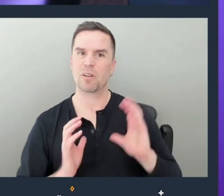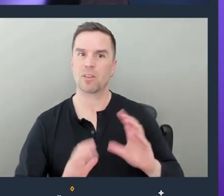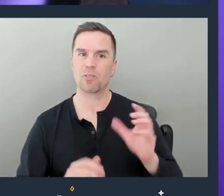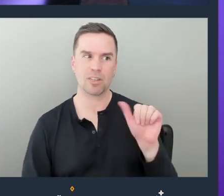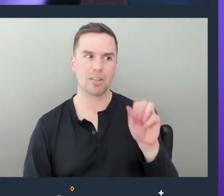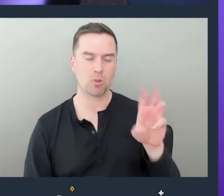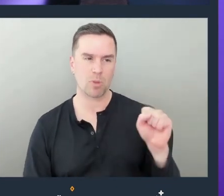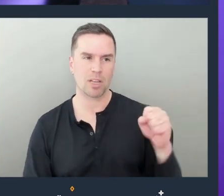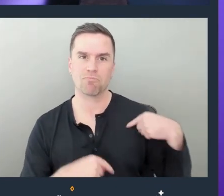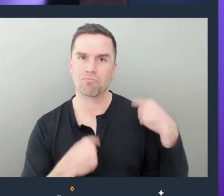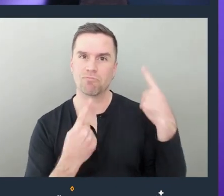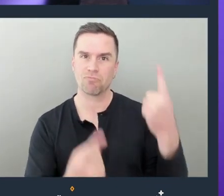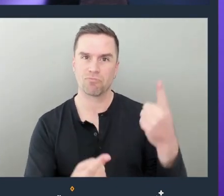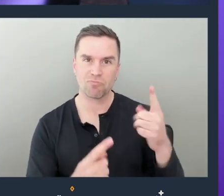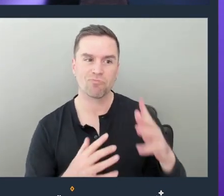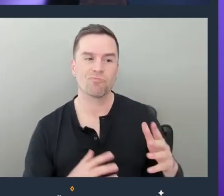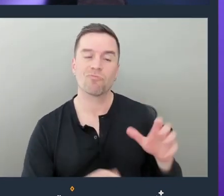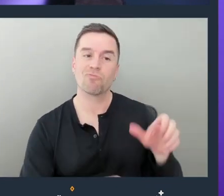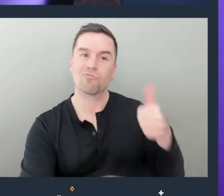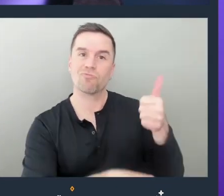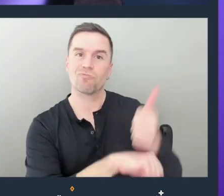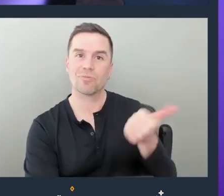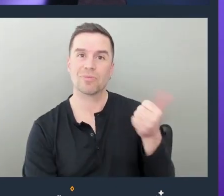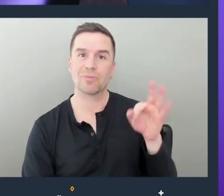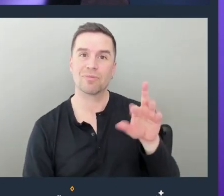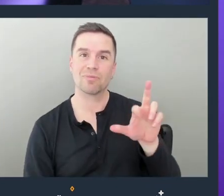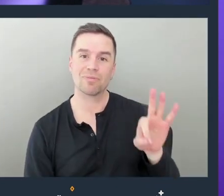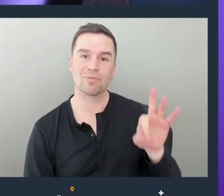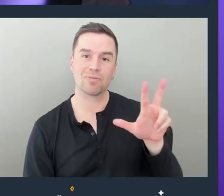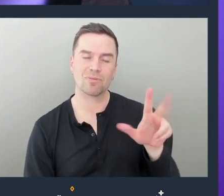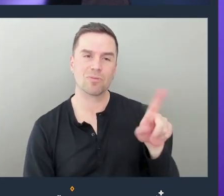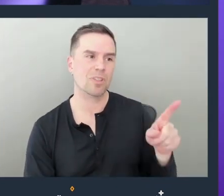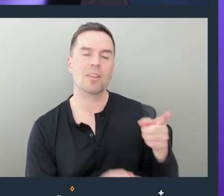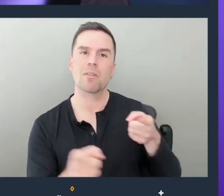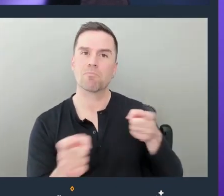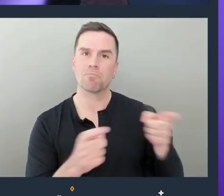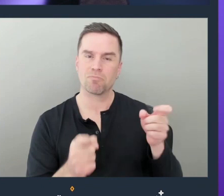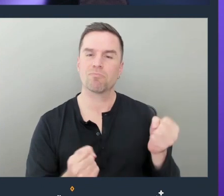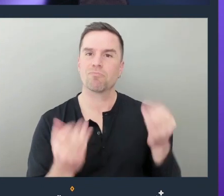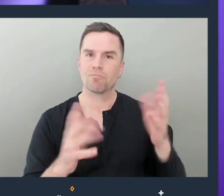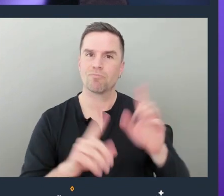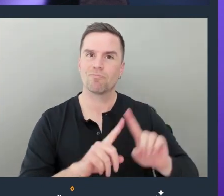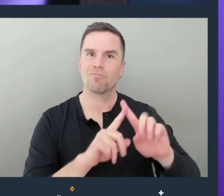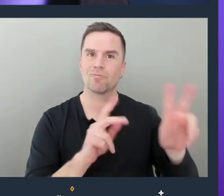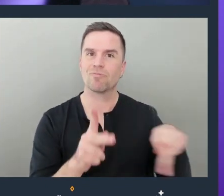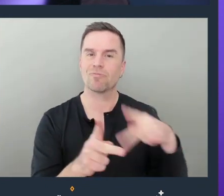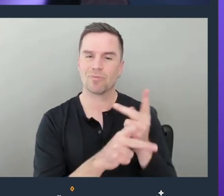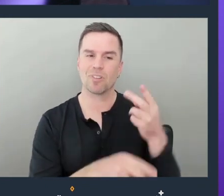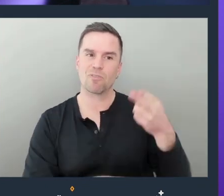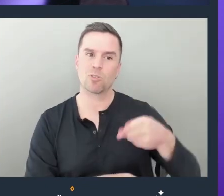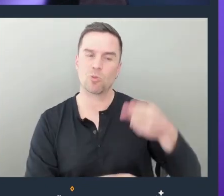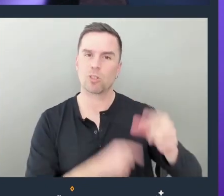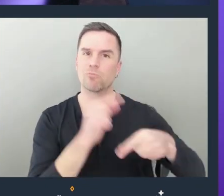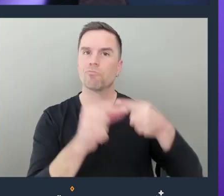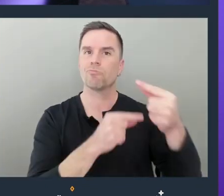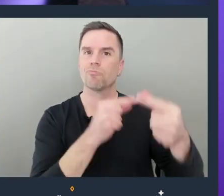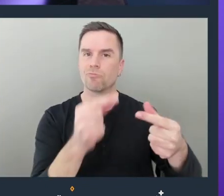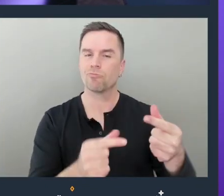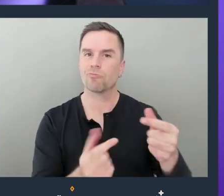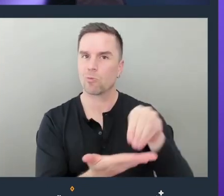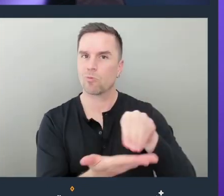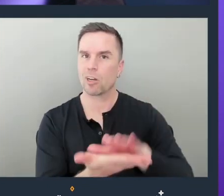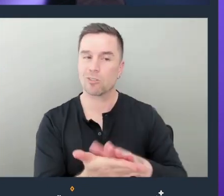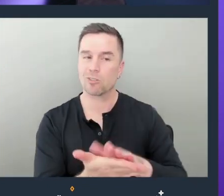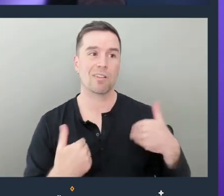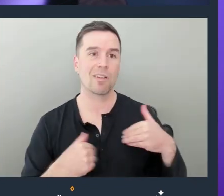they operate a large network of genealogical historical records and related genetic genealogy websites. They actually have over 30 billion records